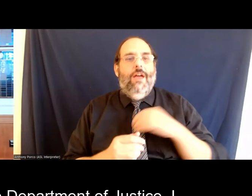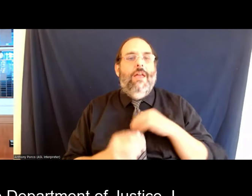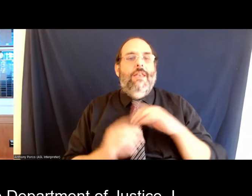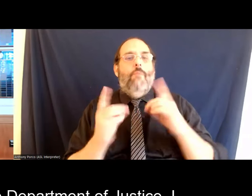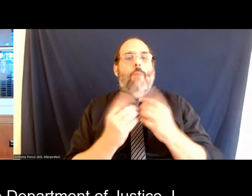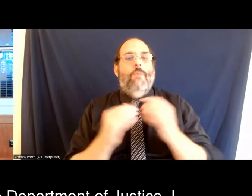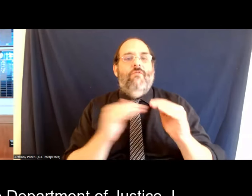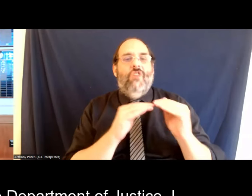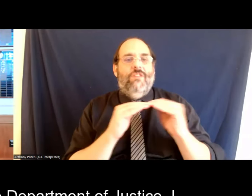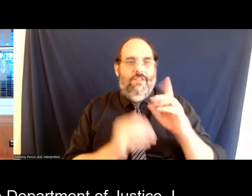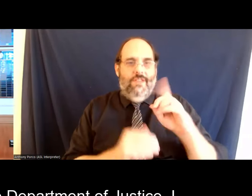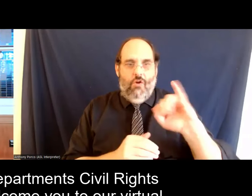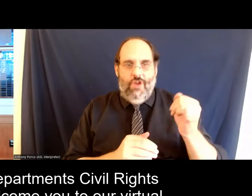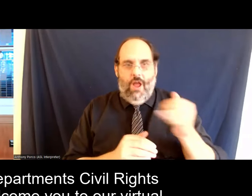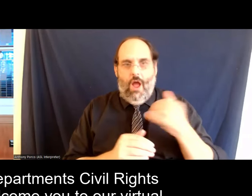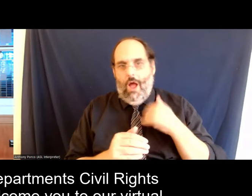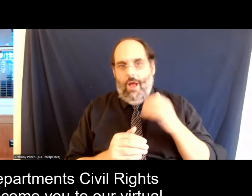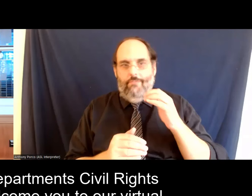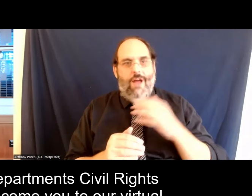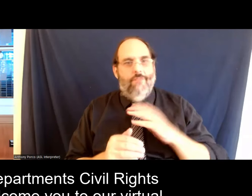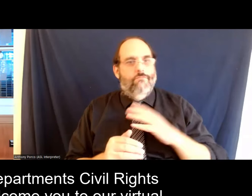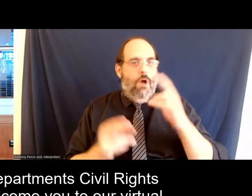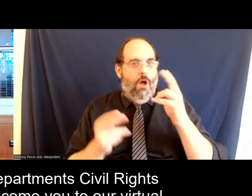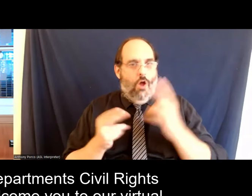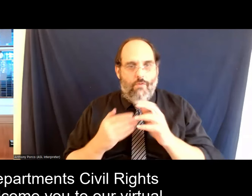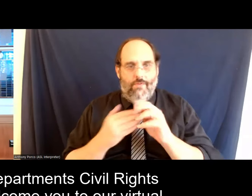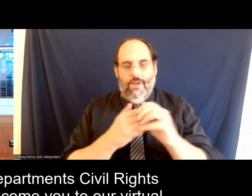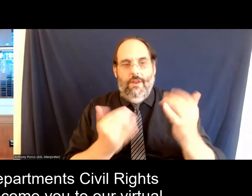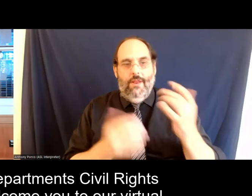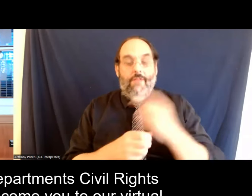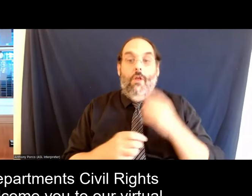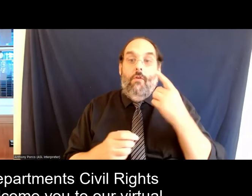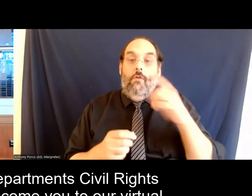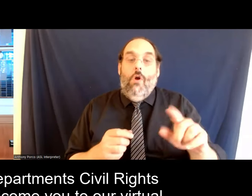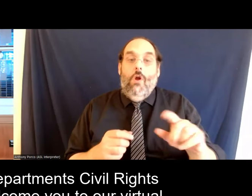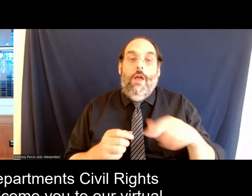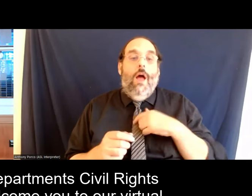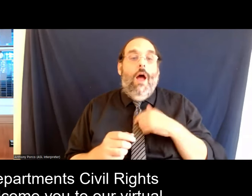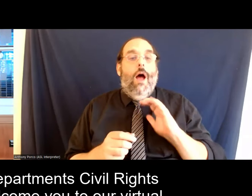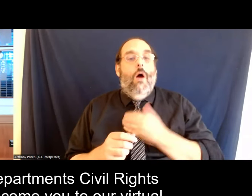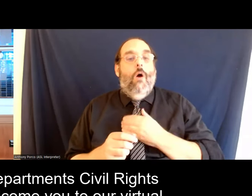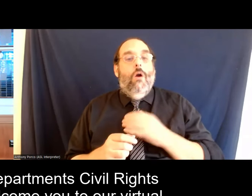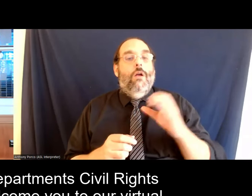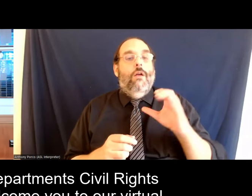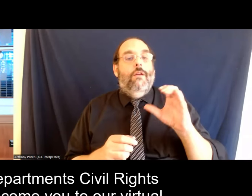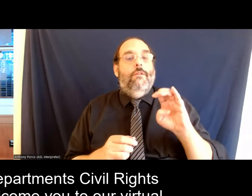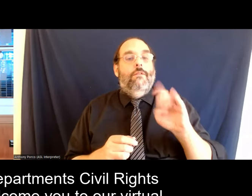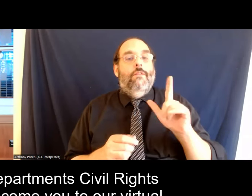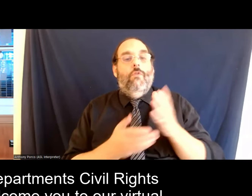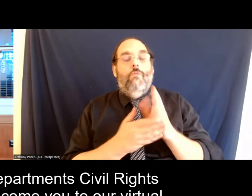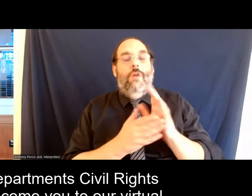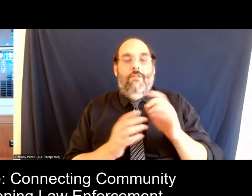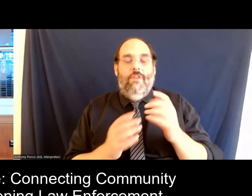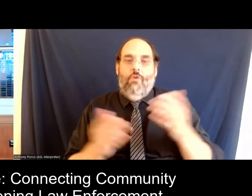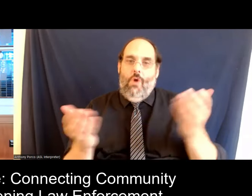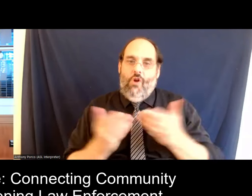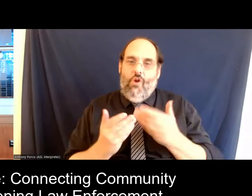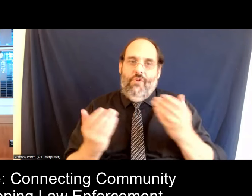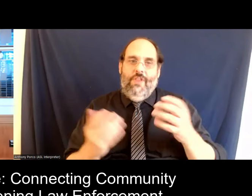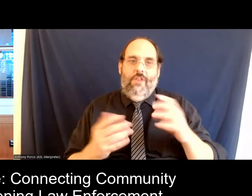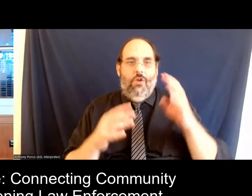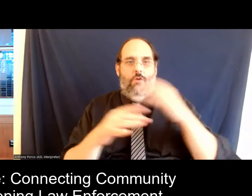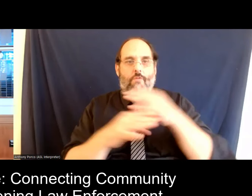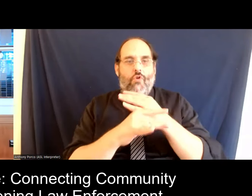privilege of emceeing today's event. On behalf of the Department's Civil Rights Division, let me welcome you to our virtual forum